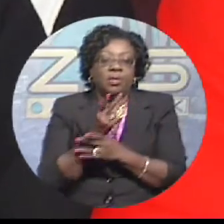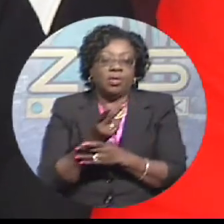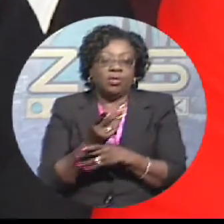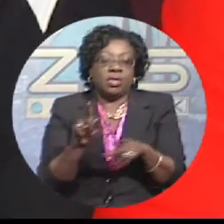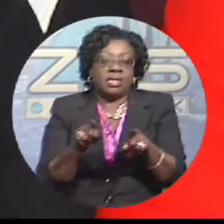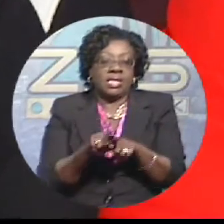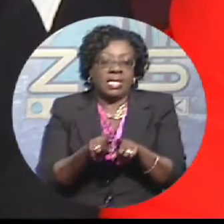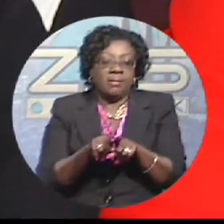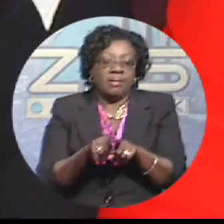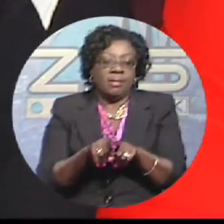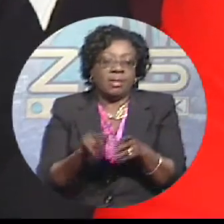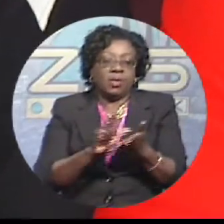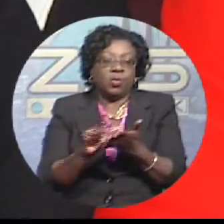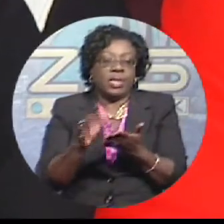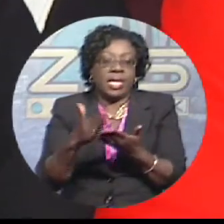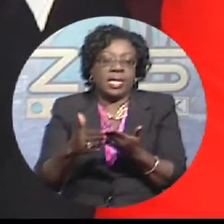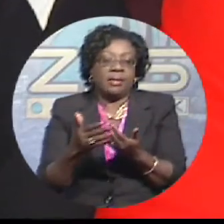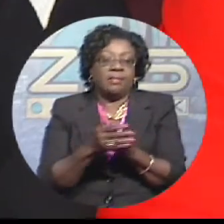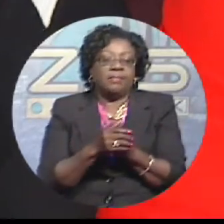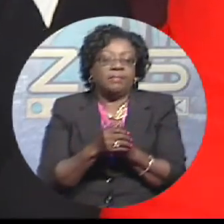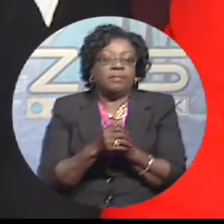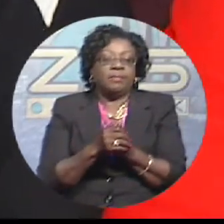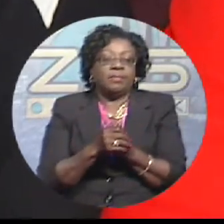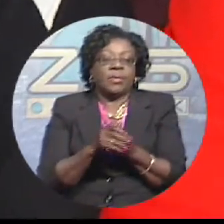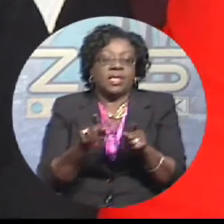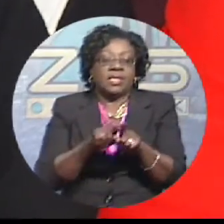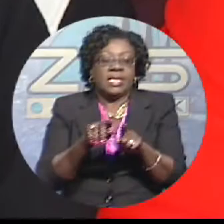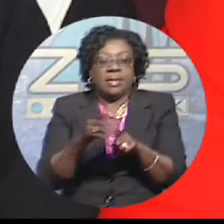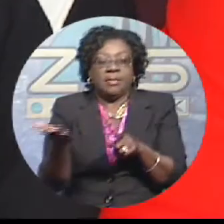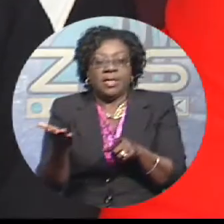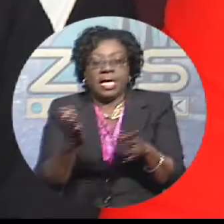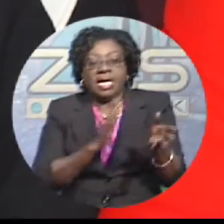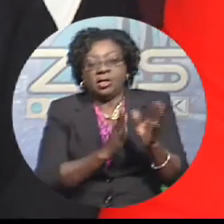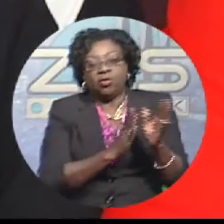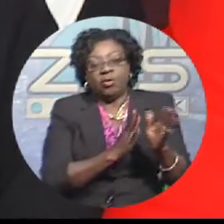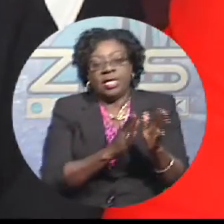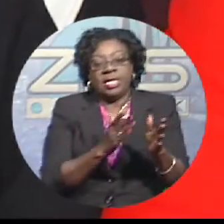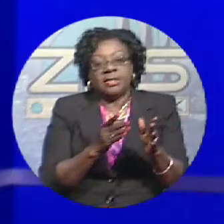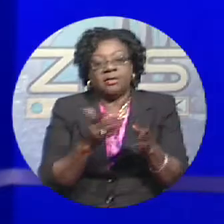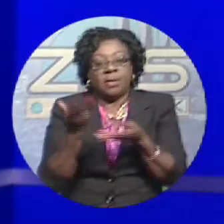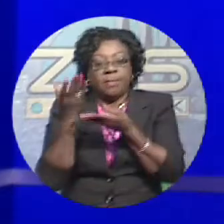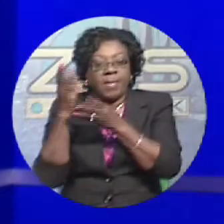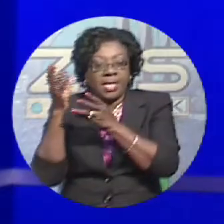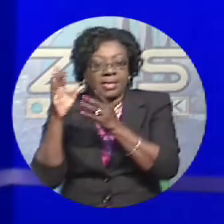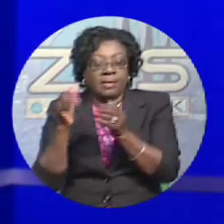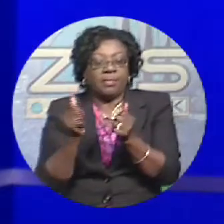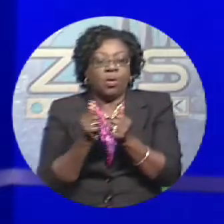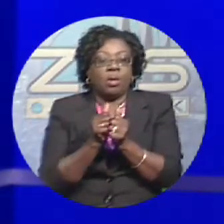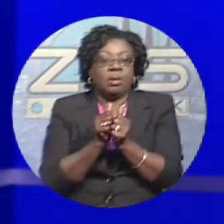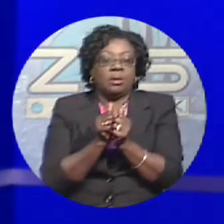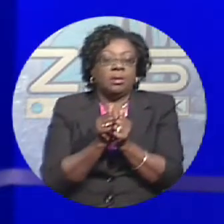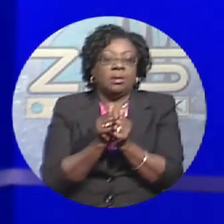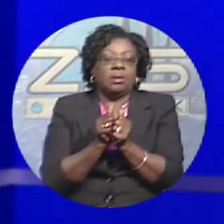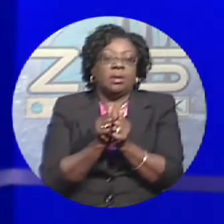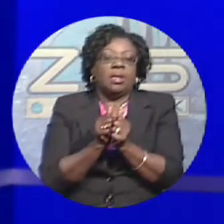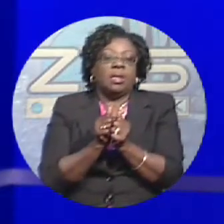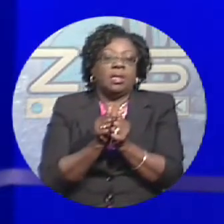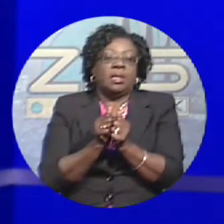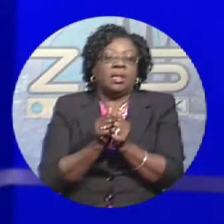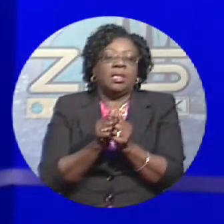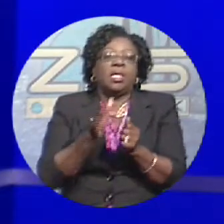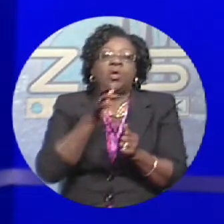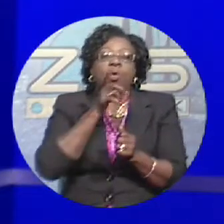we saw here this weekend in terms of the teams coming in from all around the world. The Montana State Bobcats